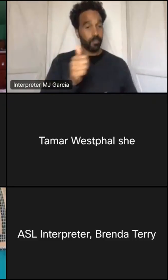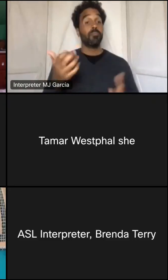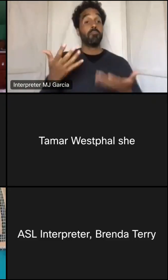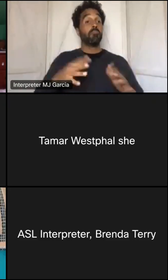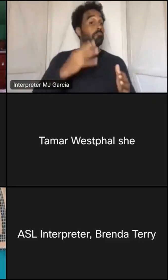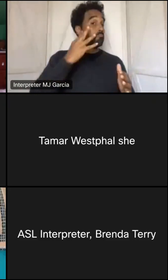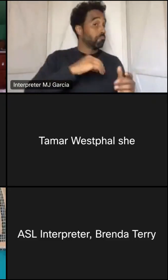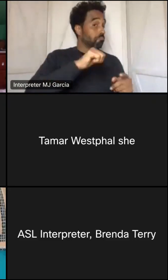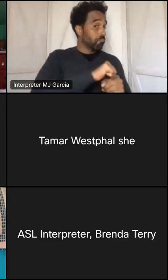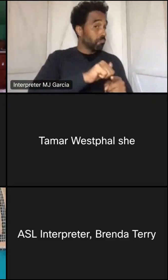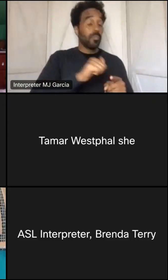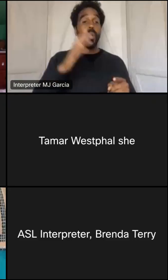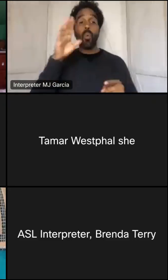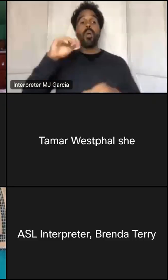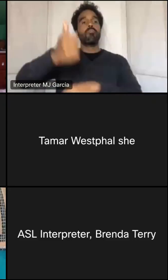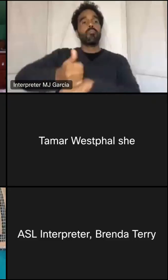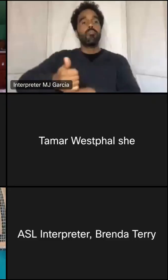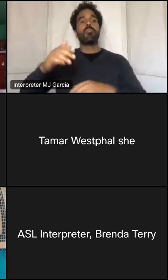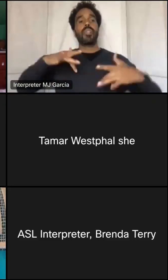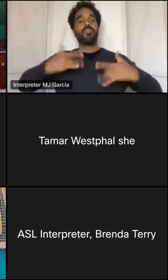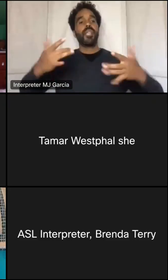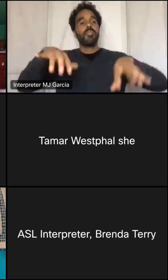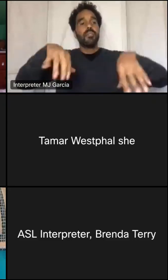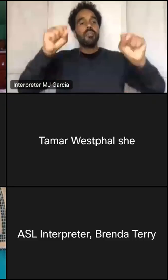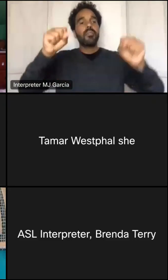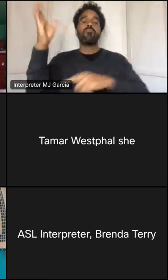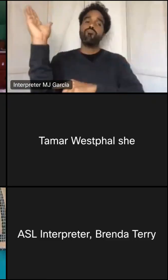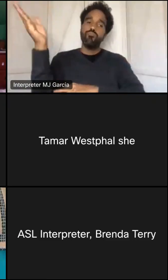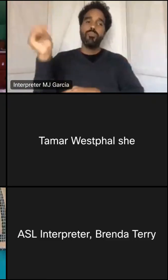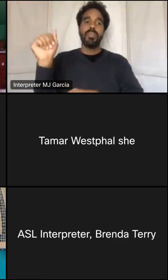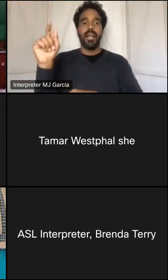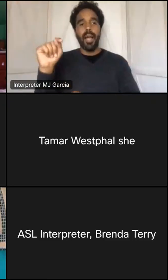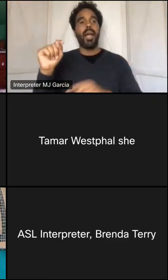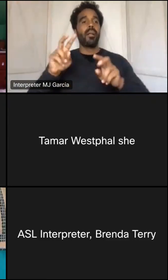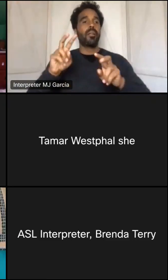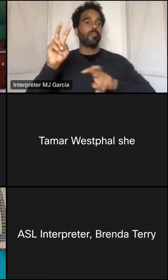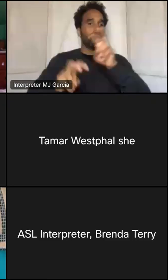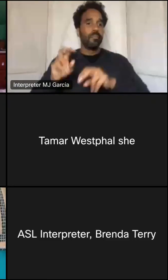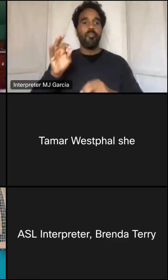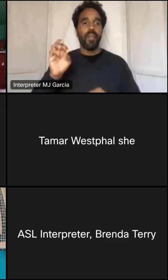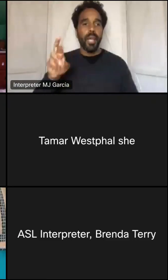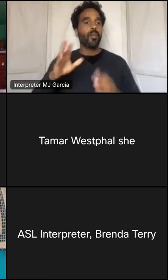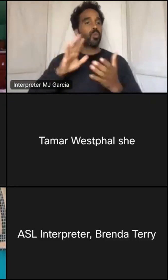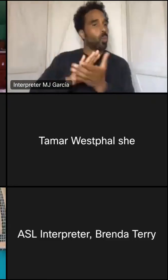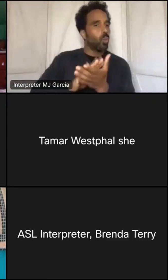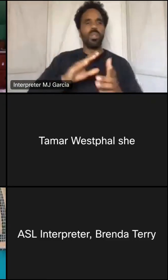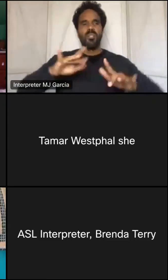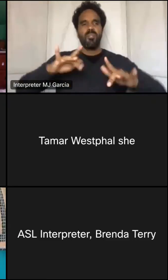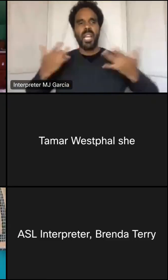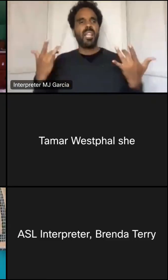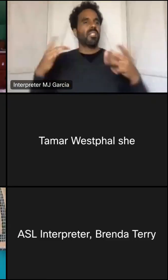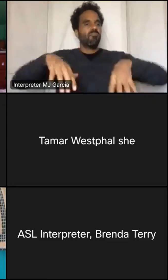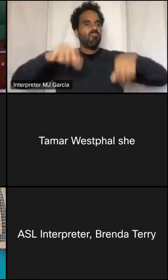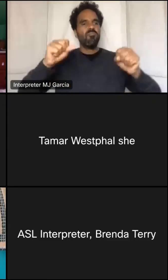of events, informational tables, fairs, schools, anywhere we get invited that we can share information about different